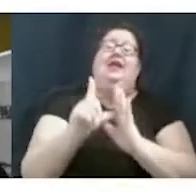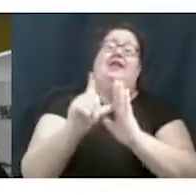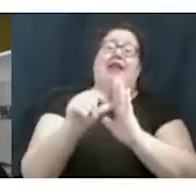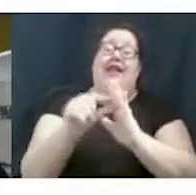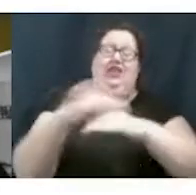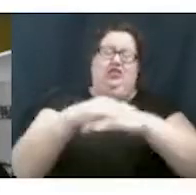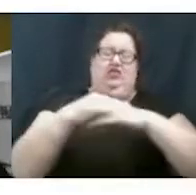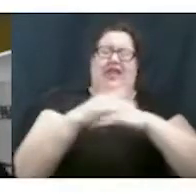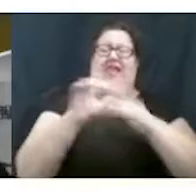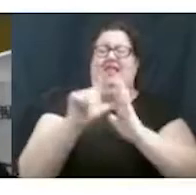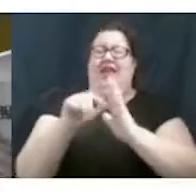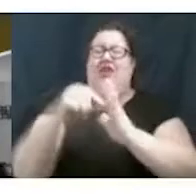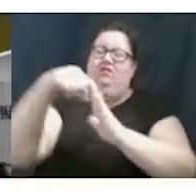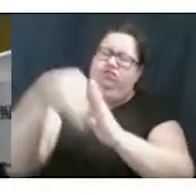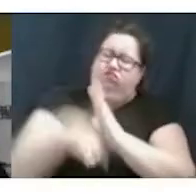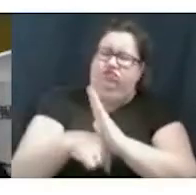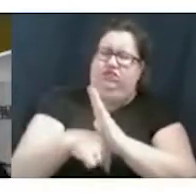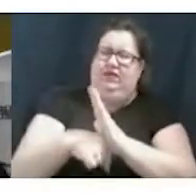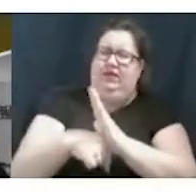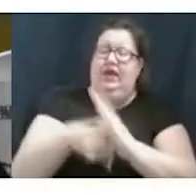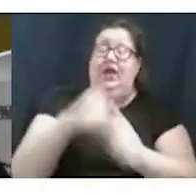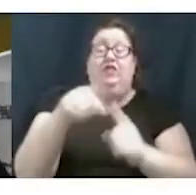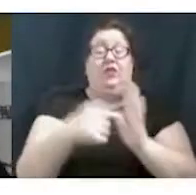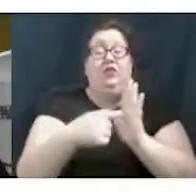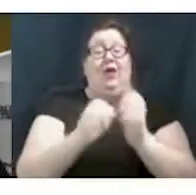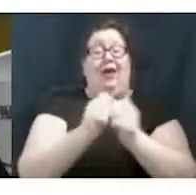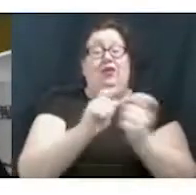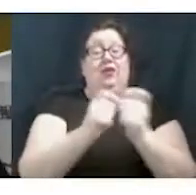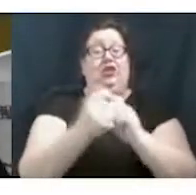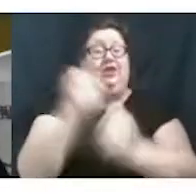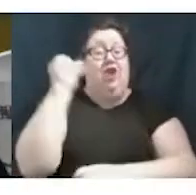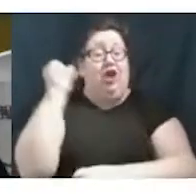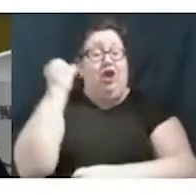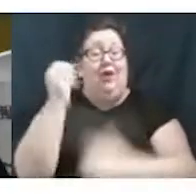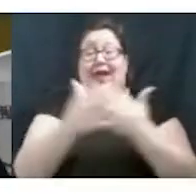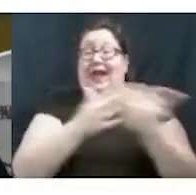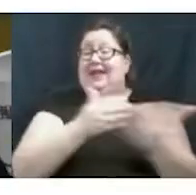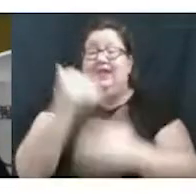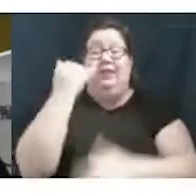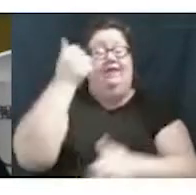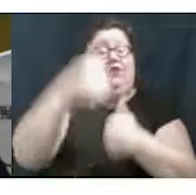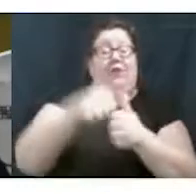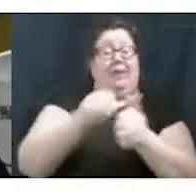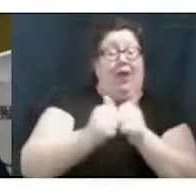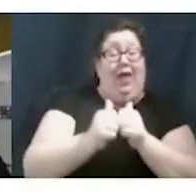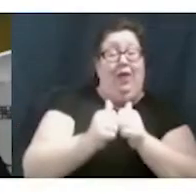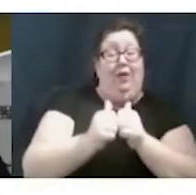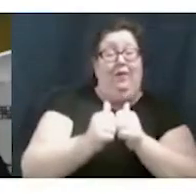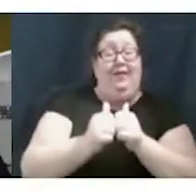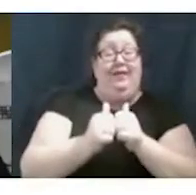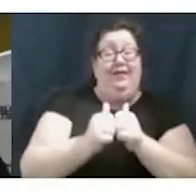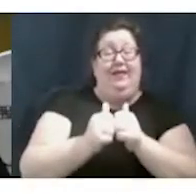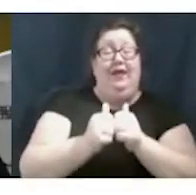these areas. But once you show them how to adjust audio, it doesn't matter whether they remember how to do it or not.